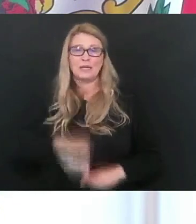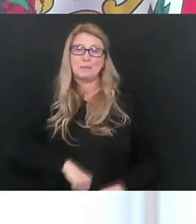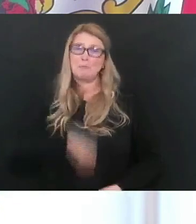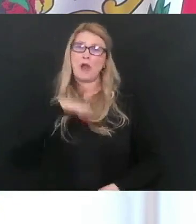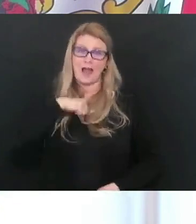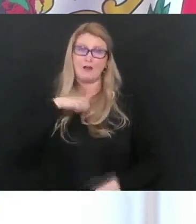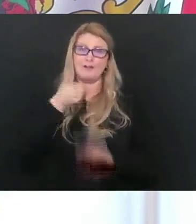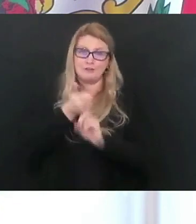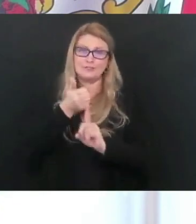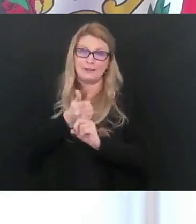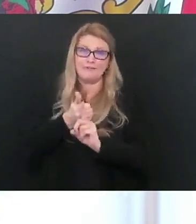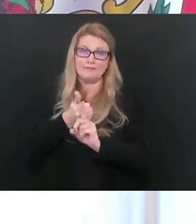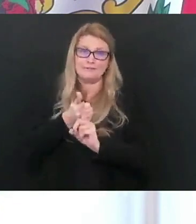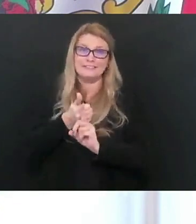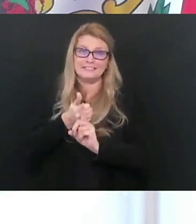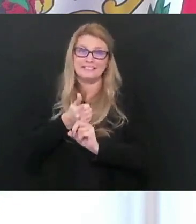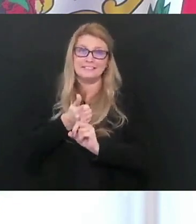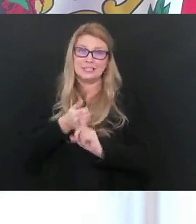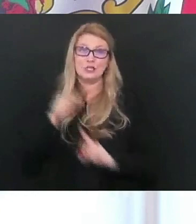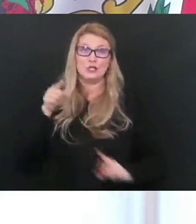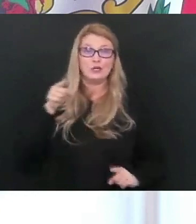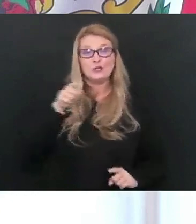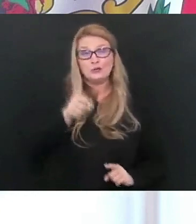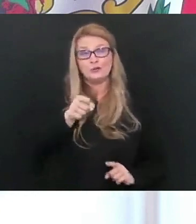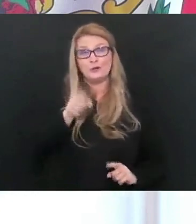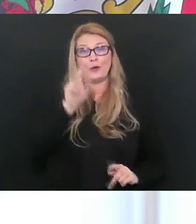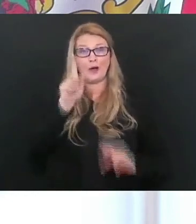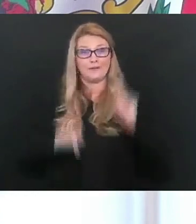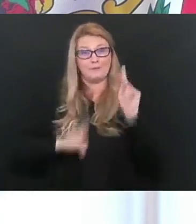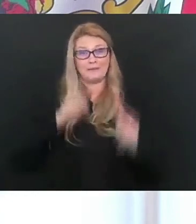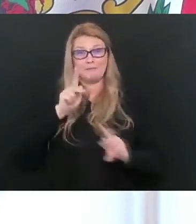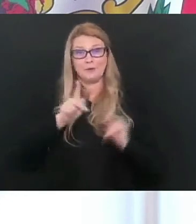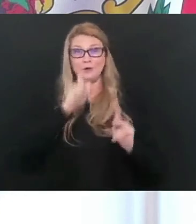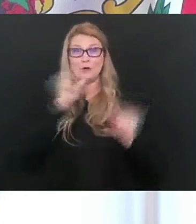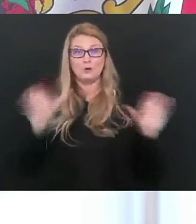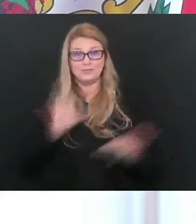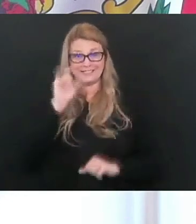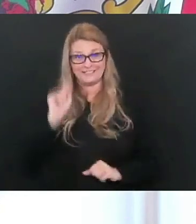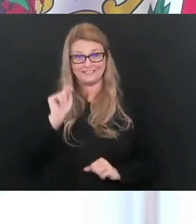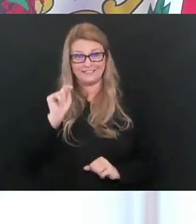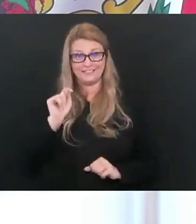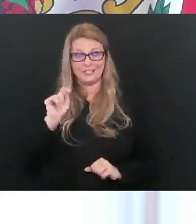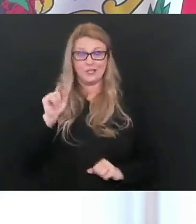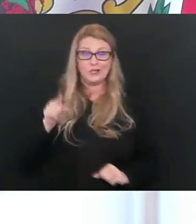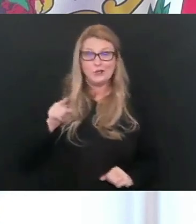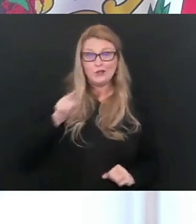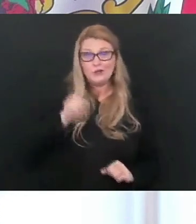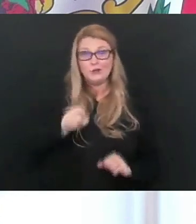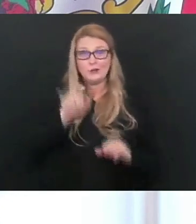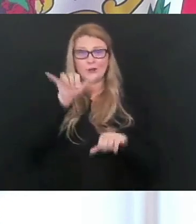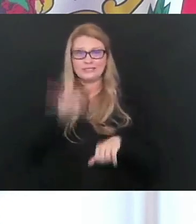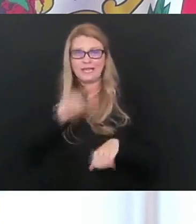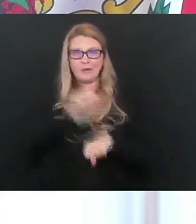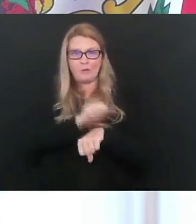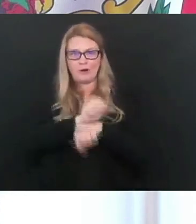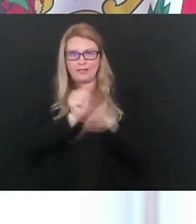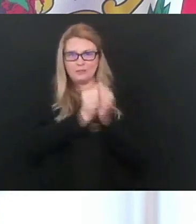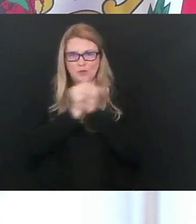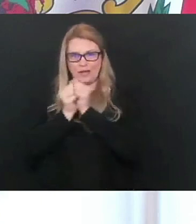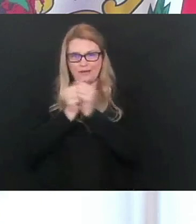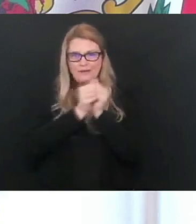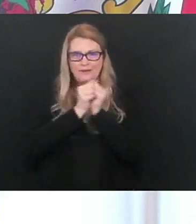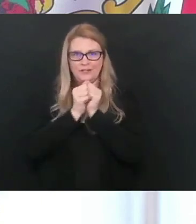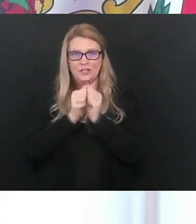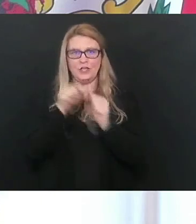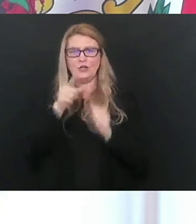of yourselves. You are the ones that did this. You're the ones that stayed together. You're the ones that